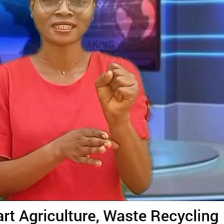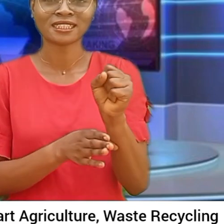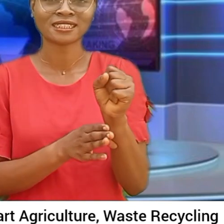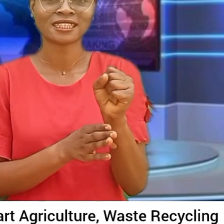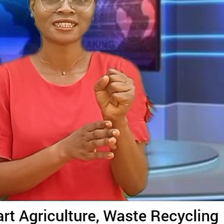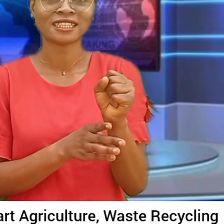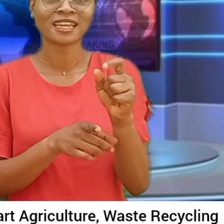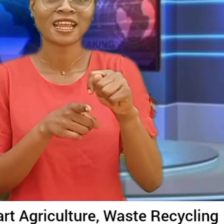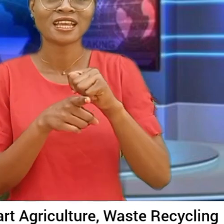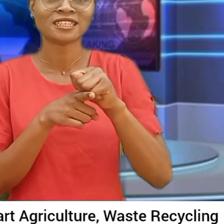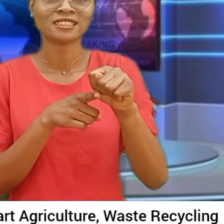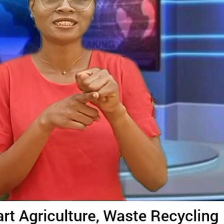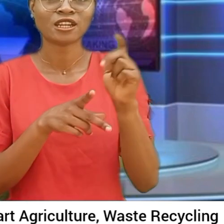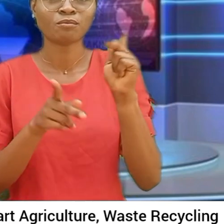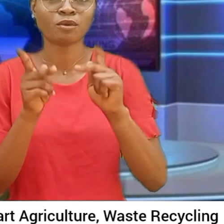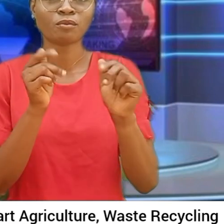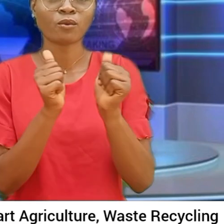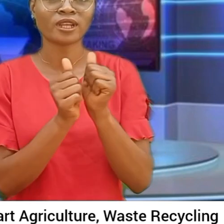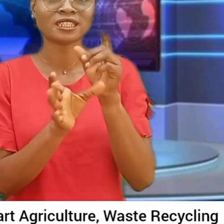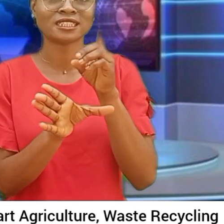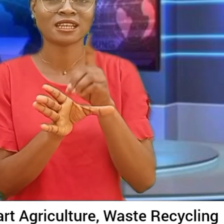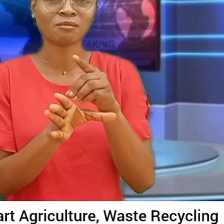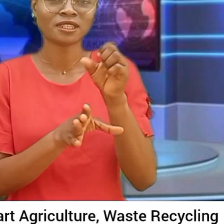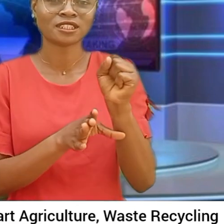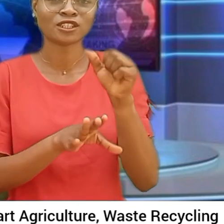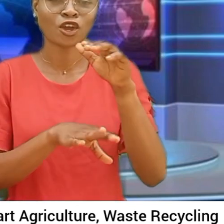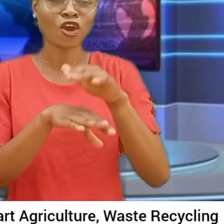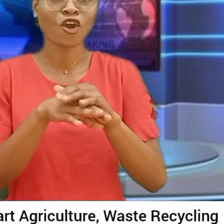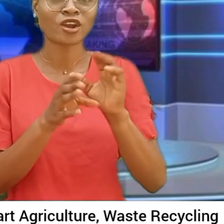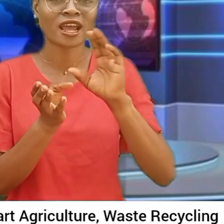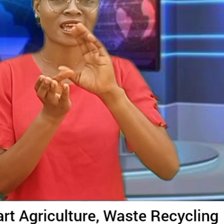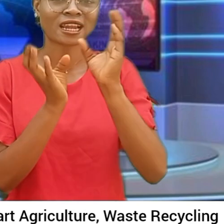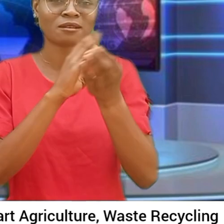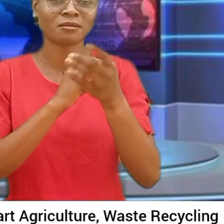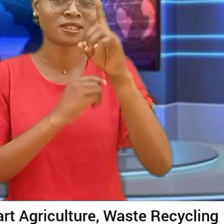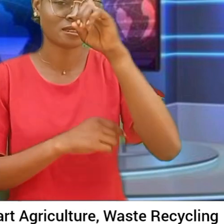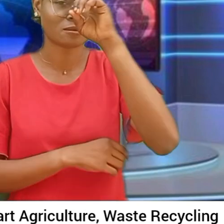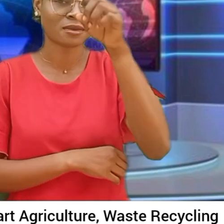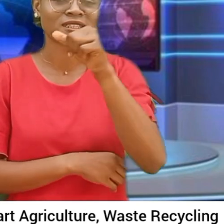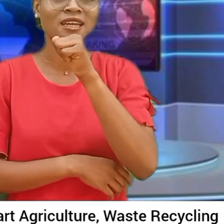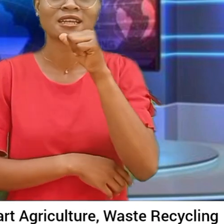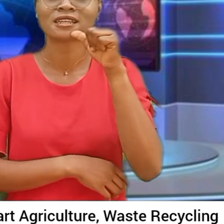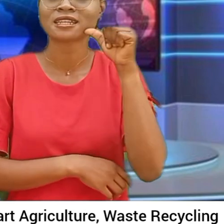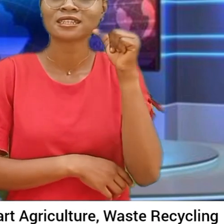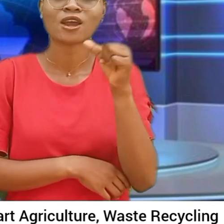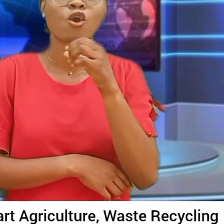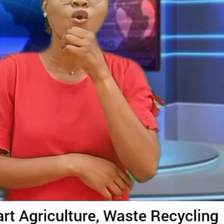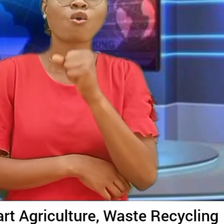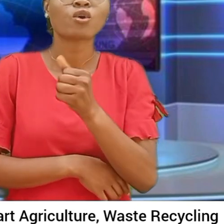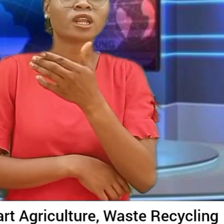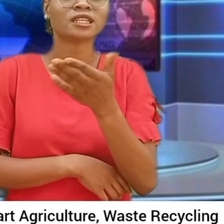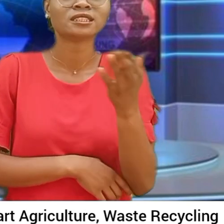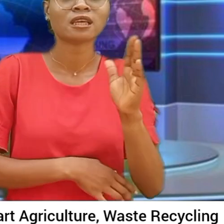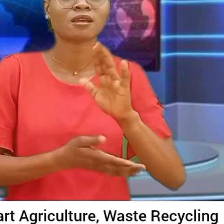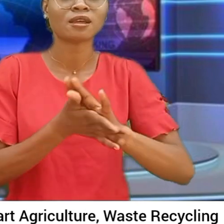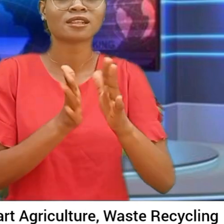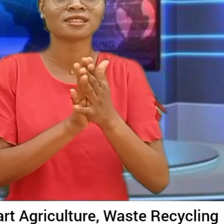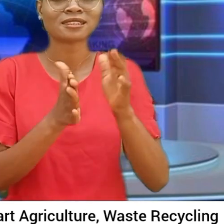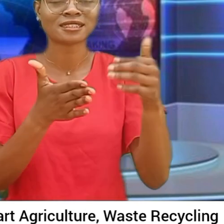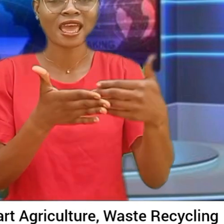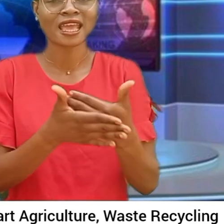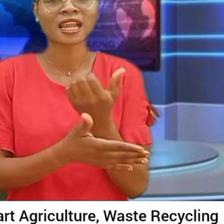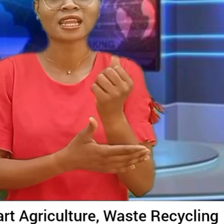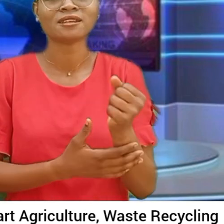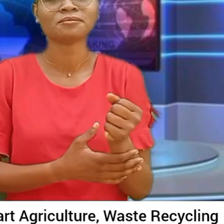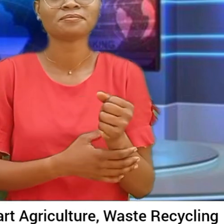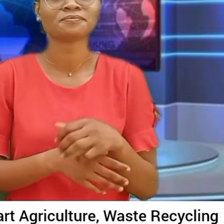disability, train people with disability on climate-smart agriculture waste recycling.